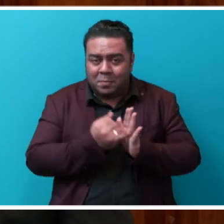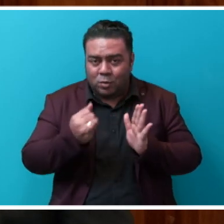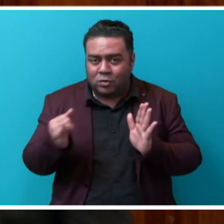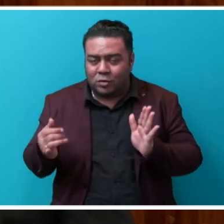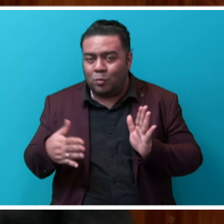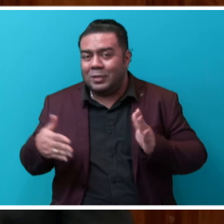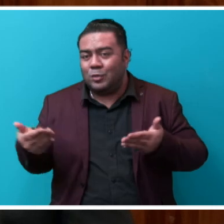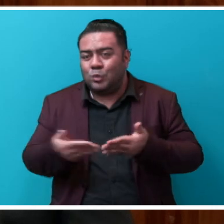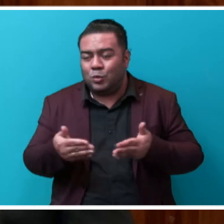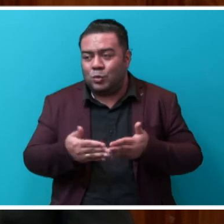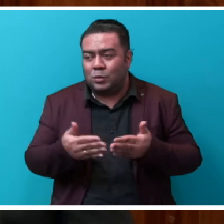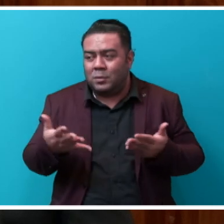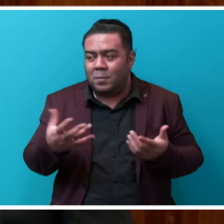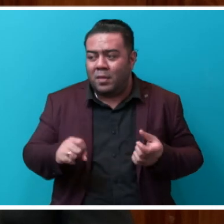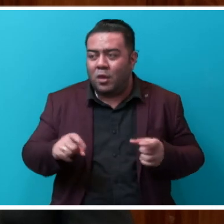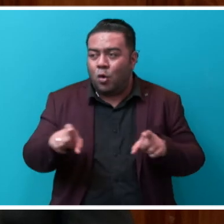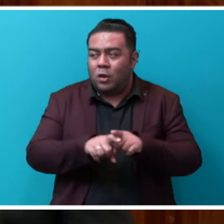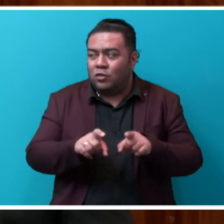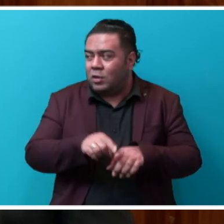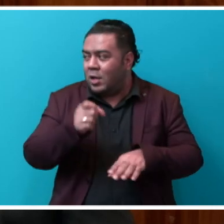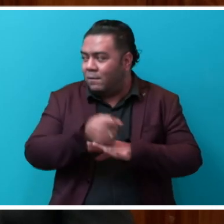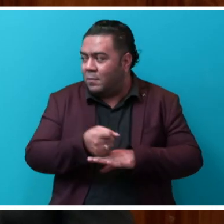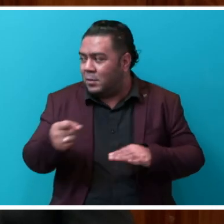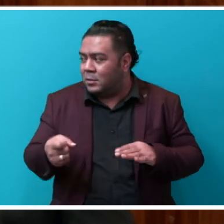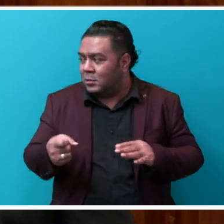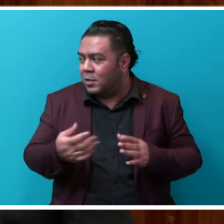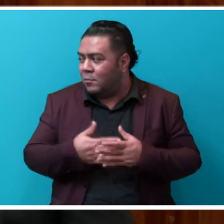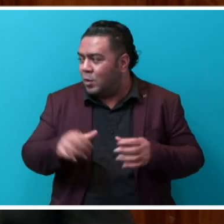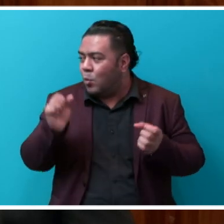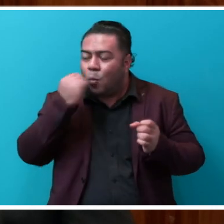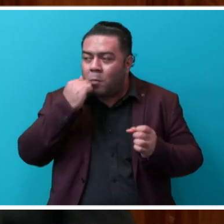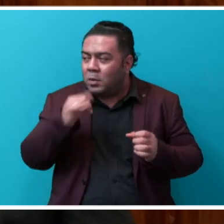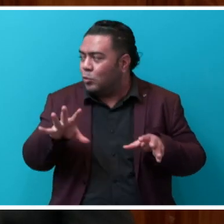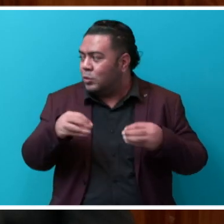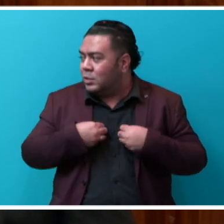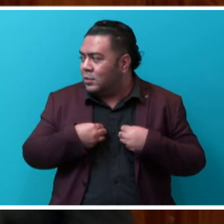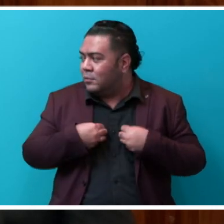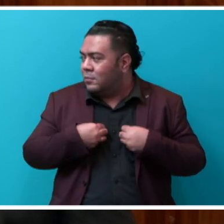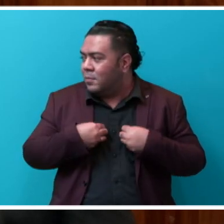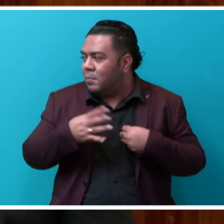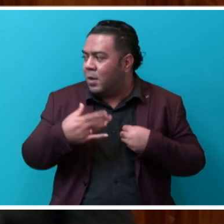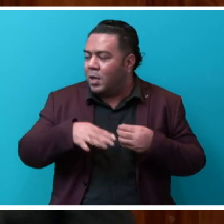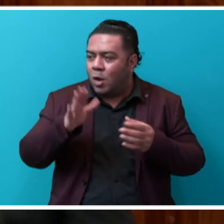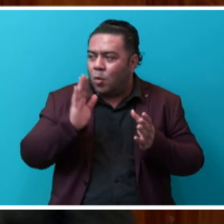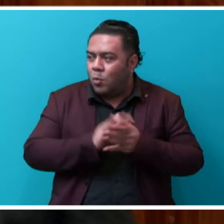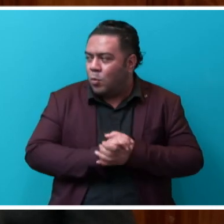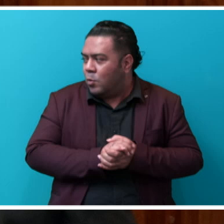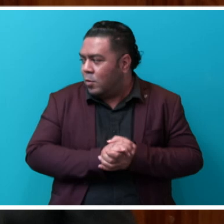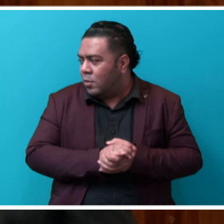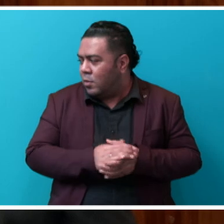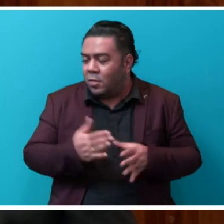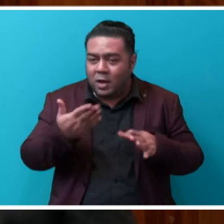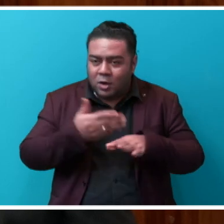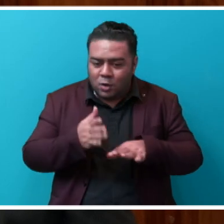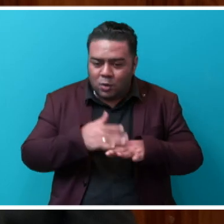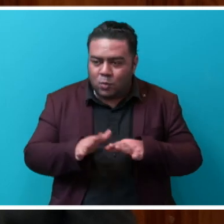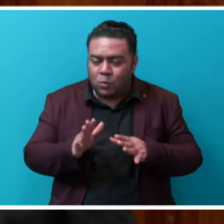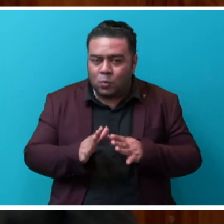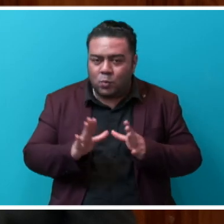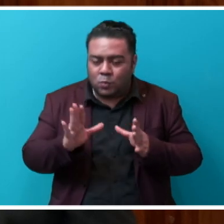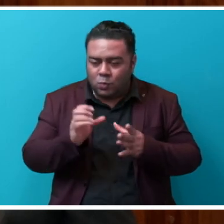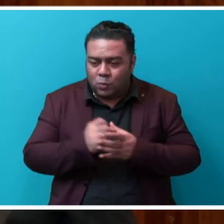by the coalition government have been warmly received by our diaspora. The new exemption categories based